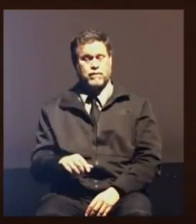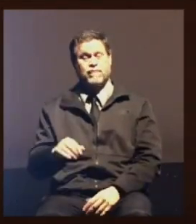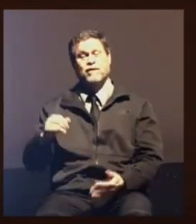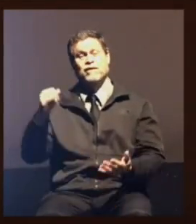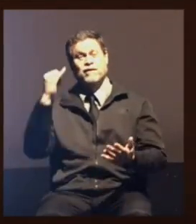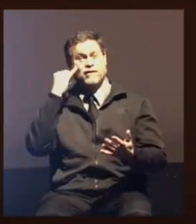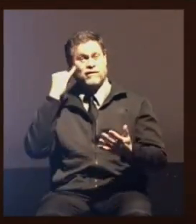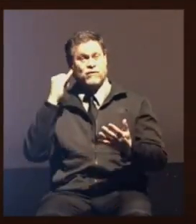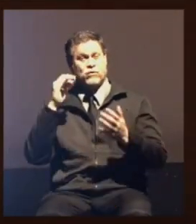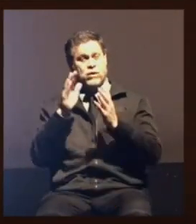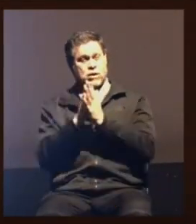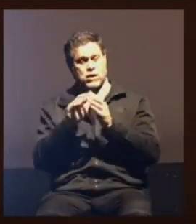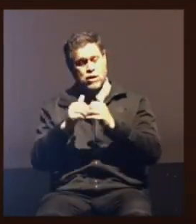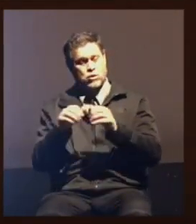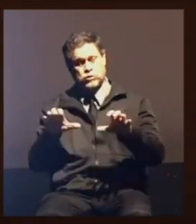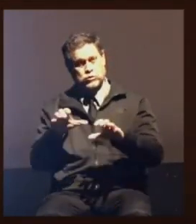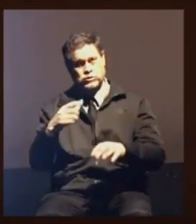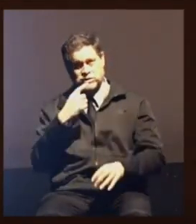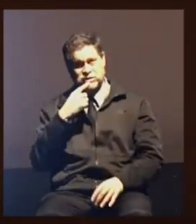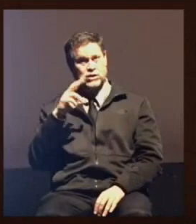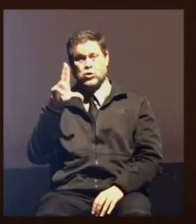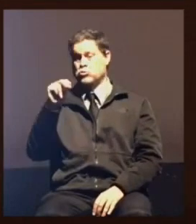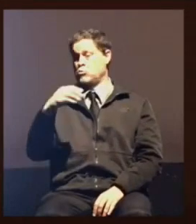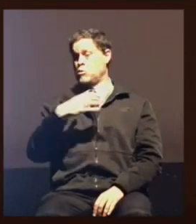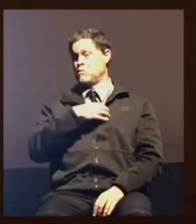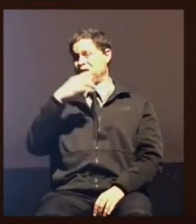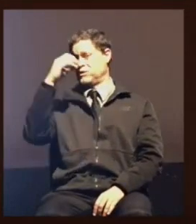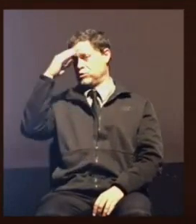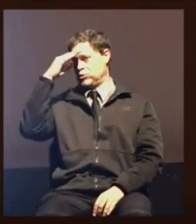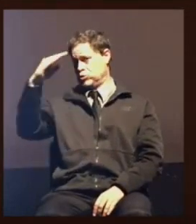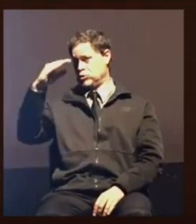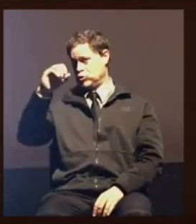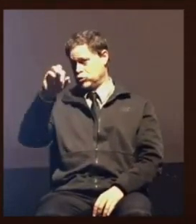If we asked how he was doing, he'd say, "No complaints, sir."